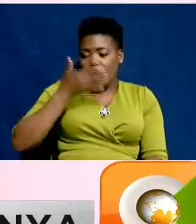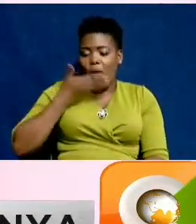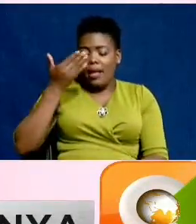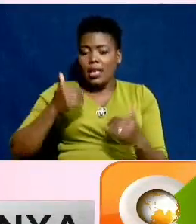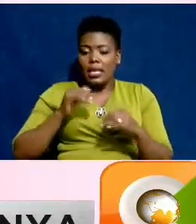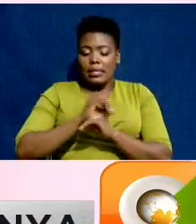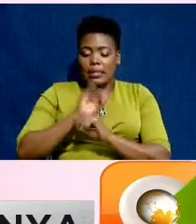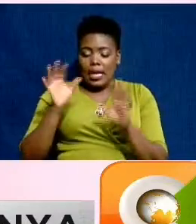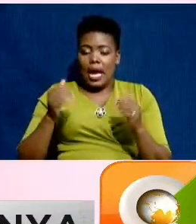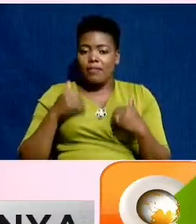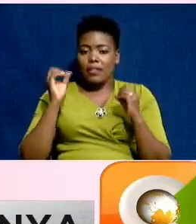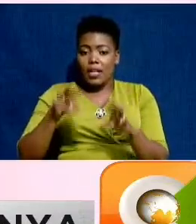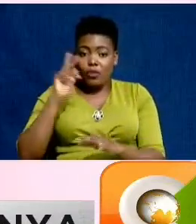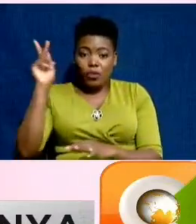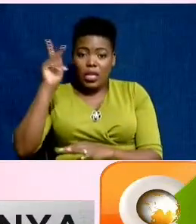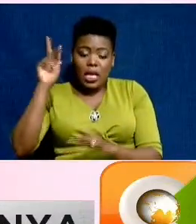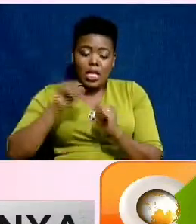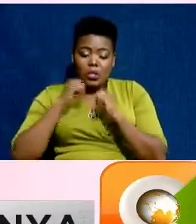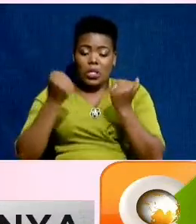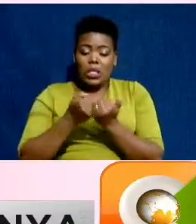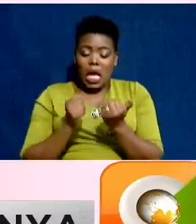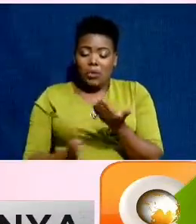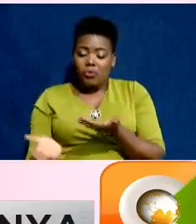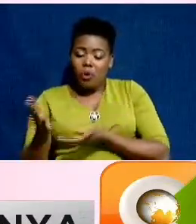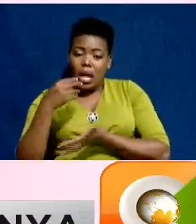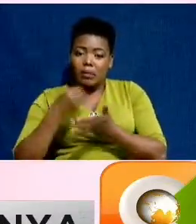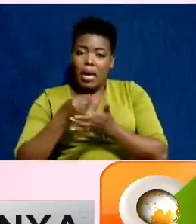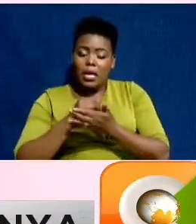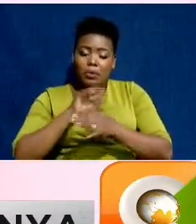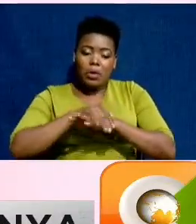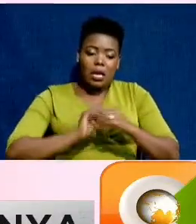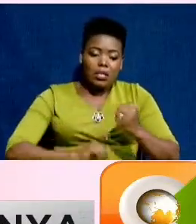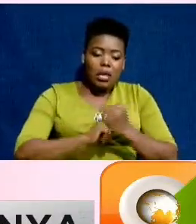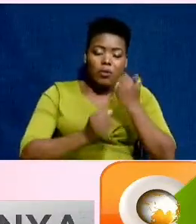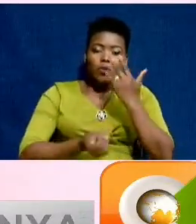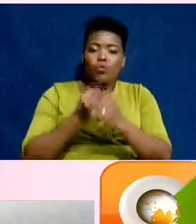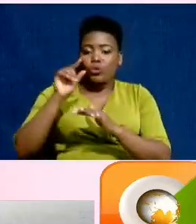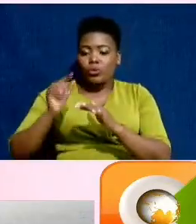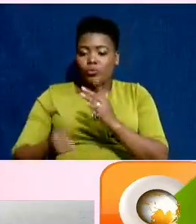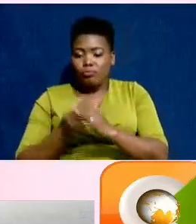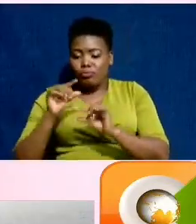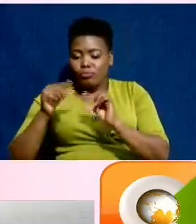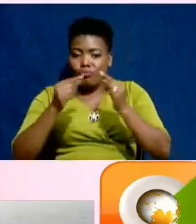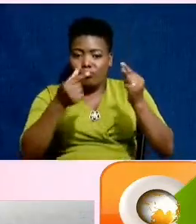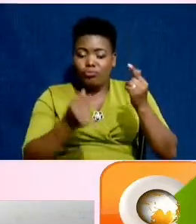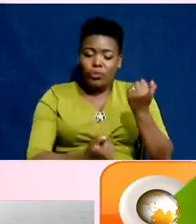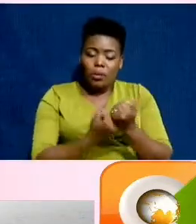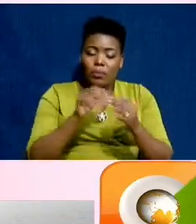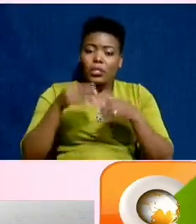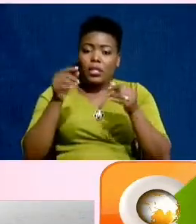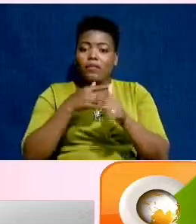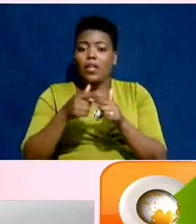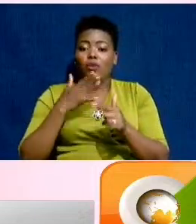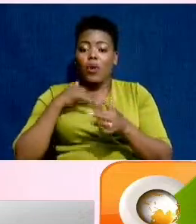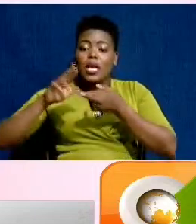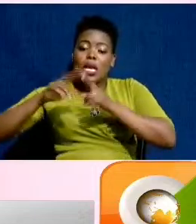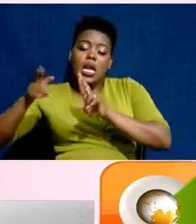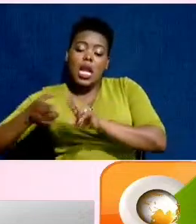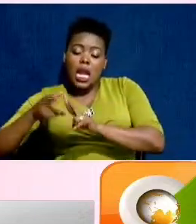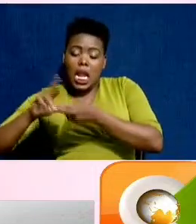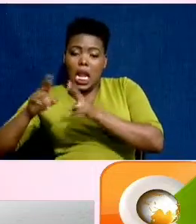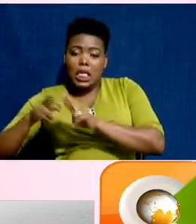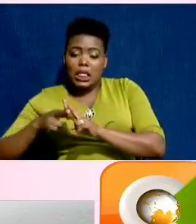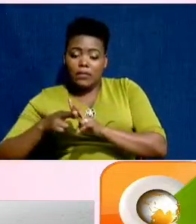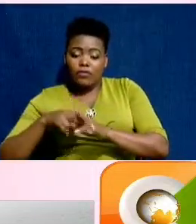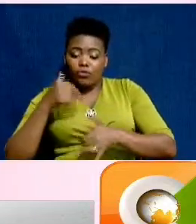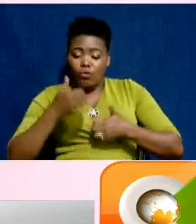society, fortunately now we're able to fundraise, we're able to have support. You really want the relatives to get up with the